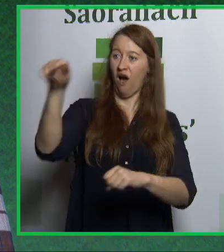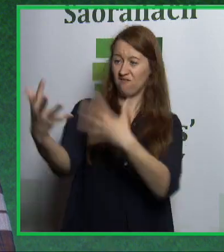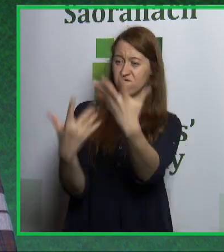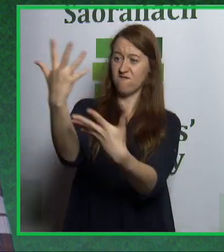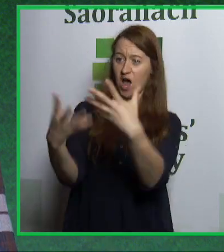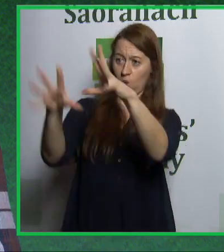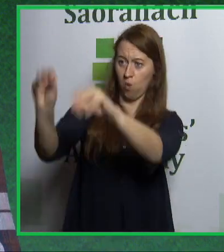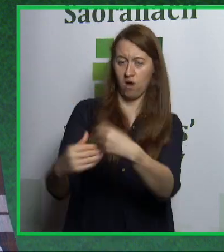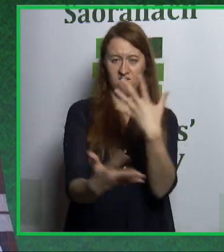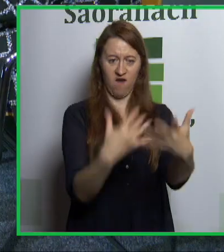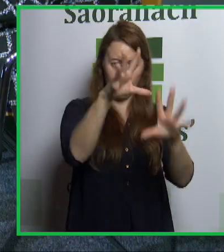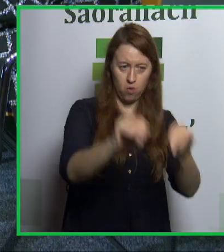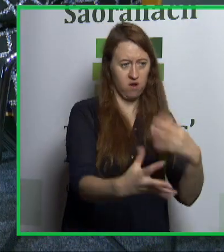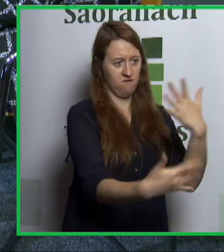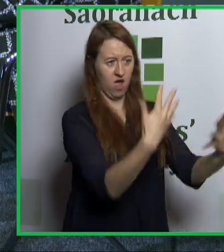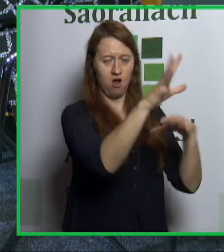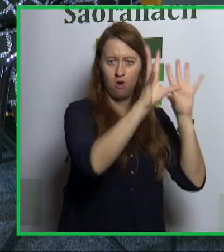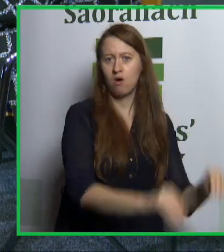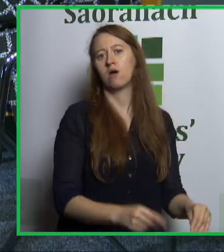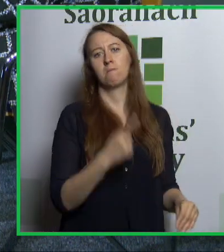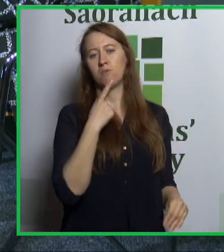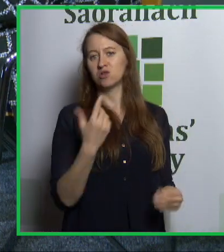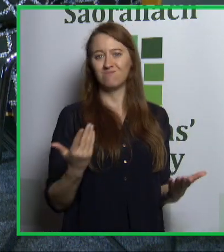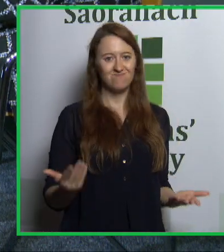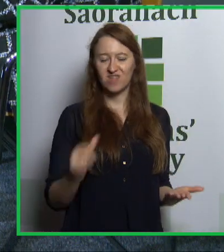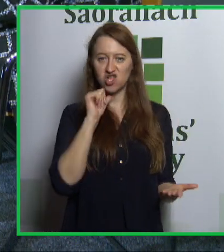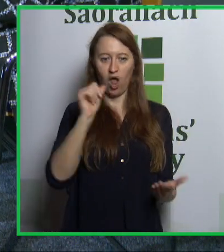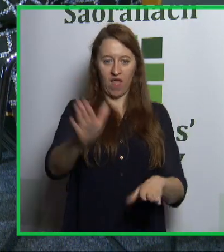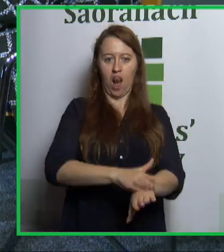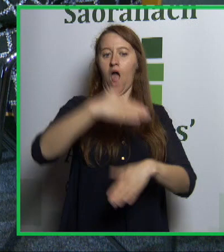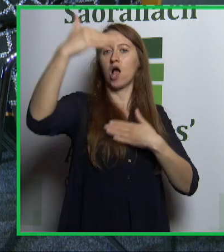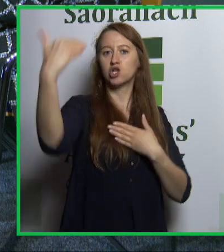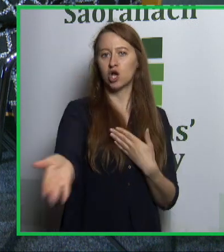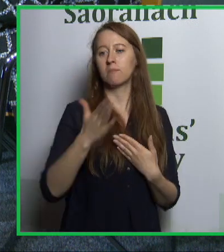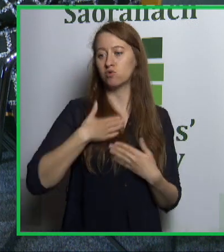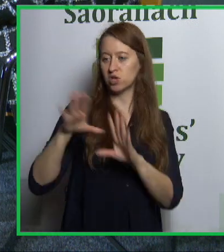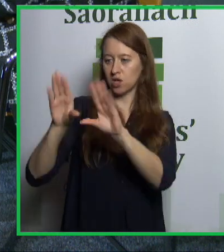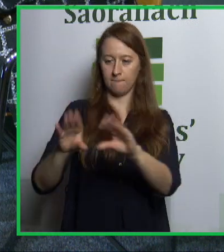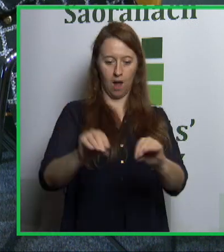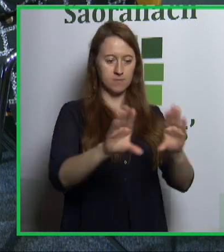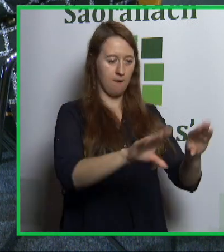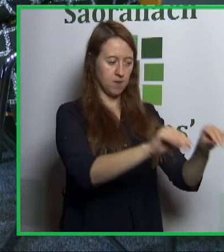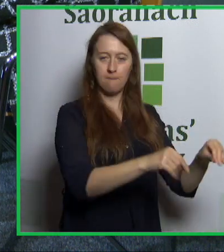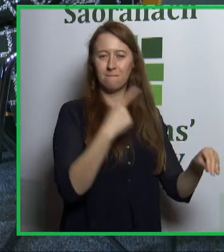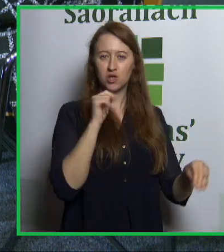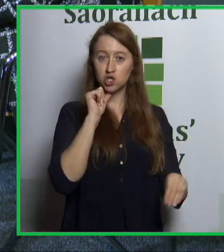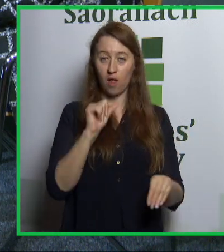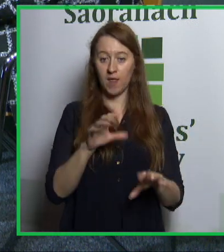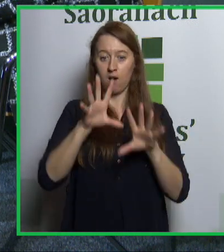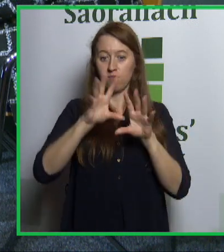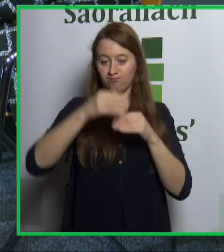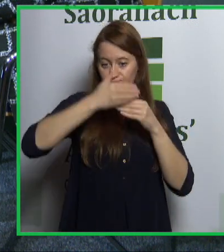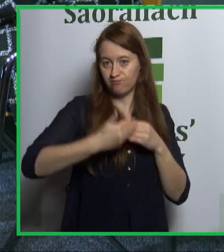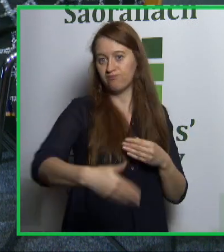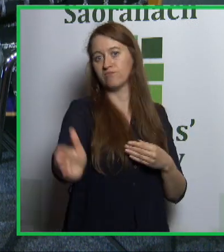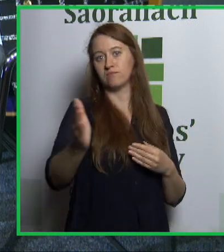young person, but there's nothing there long term for the people to come in. And Shannon, I know it's particularly difficult